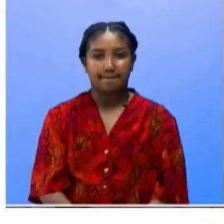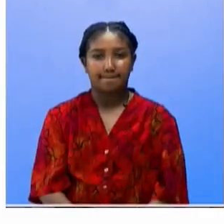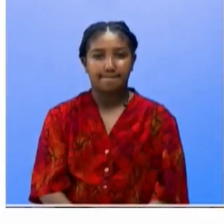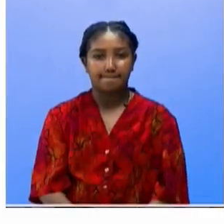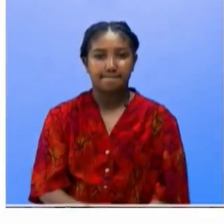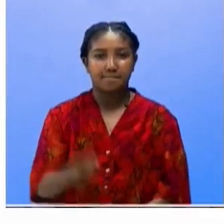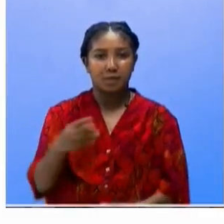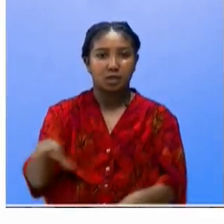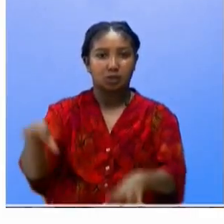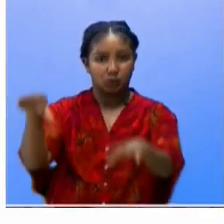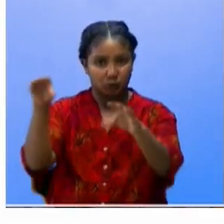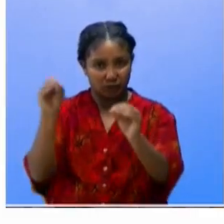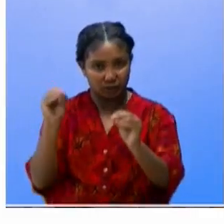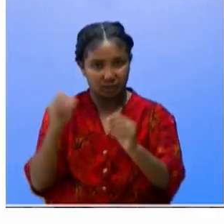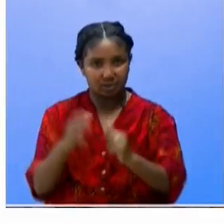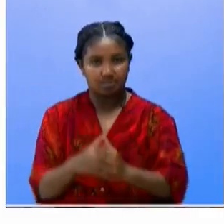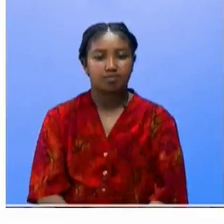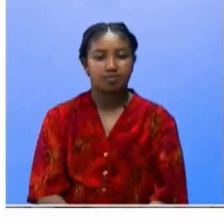The students